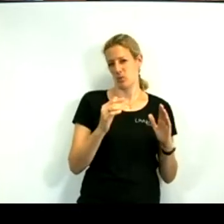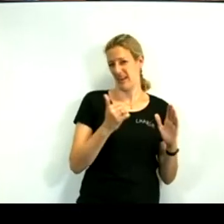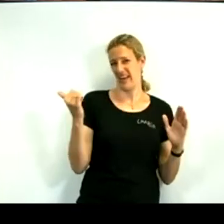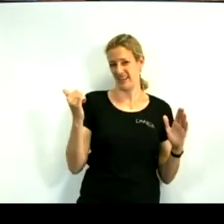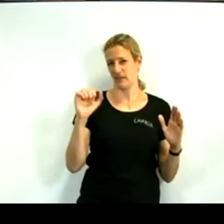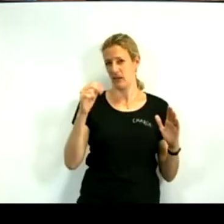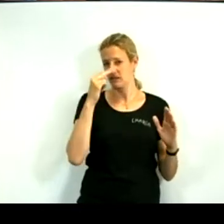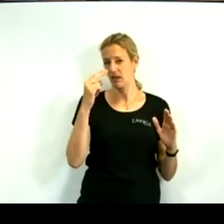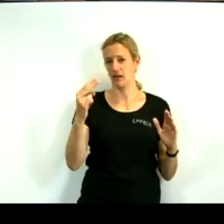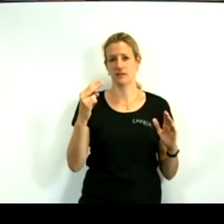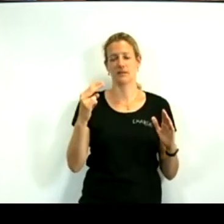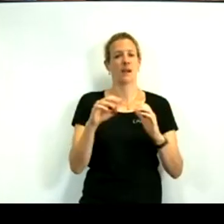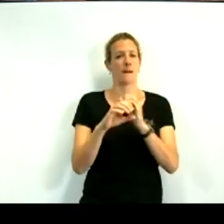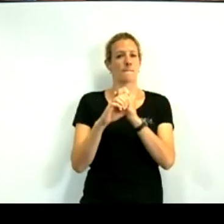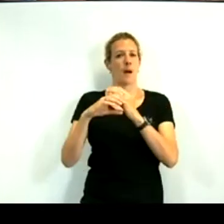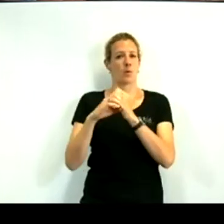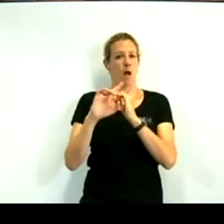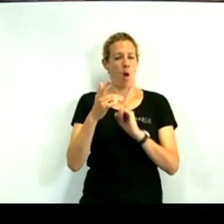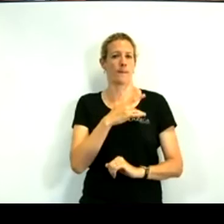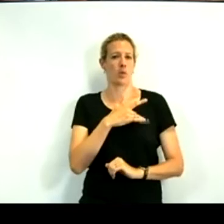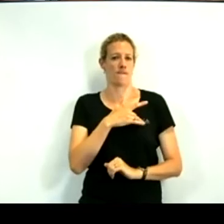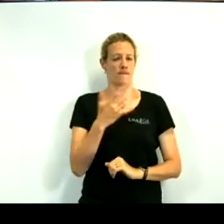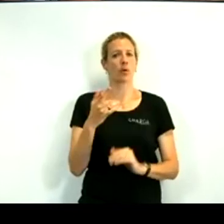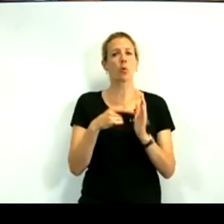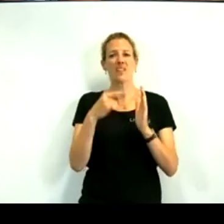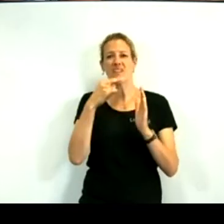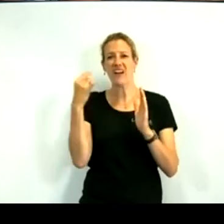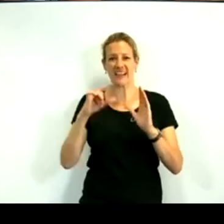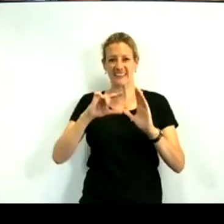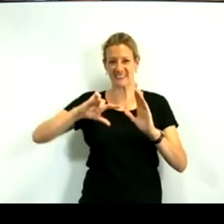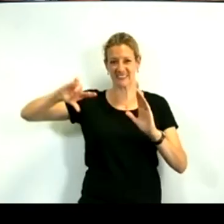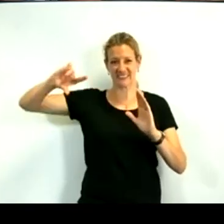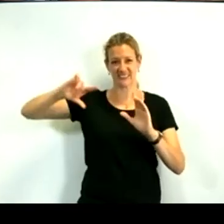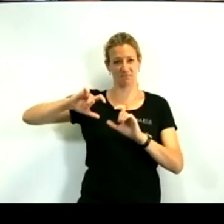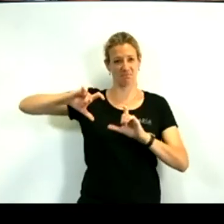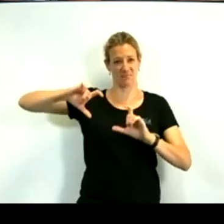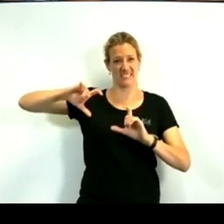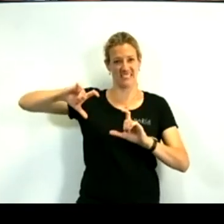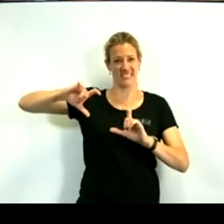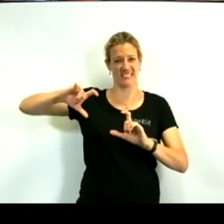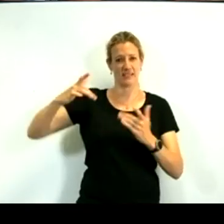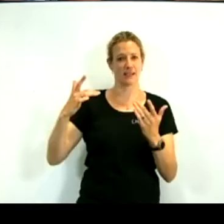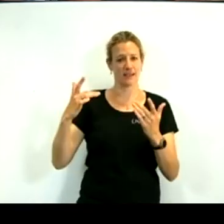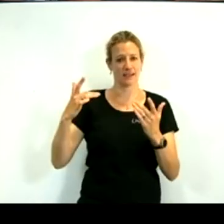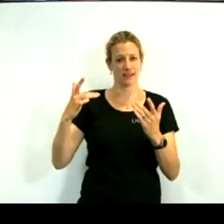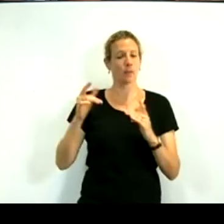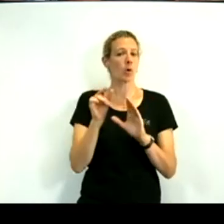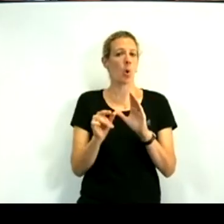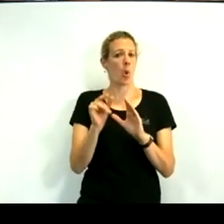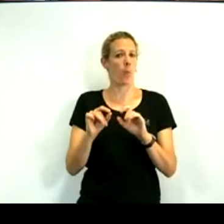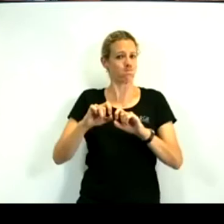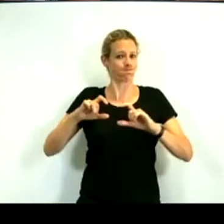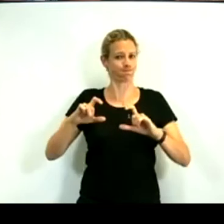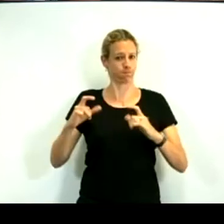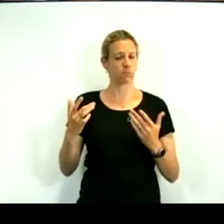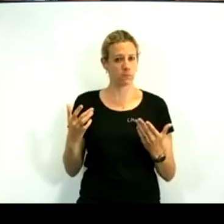here the white area is much bigger. This is a much bigger coloboma. Colobomas can be